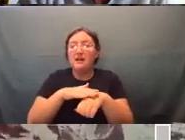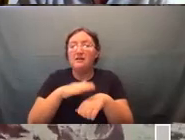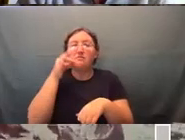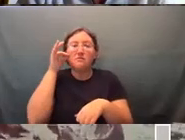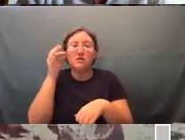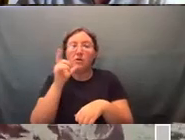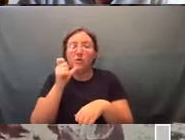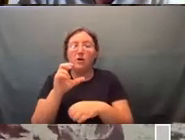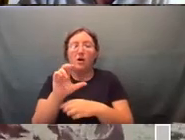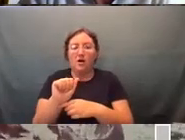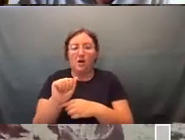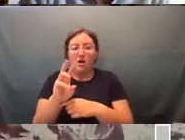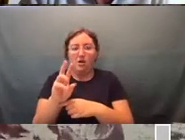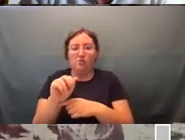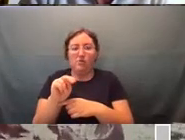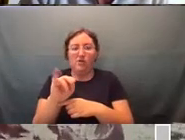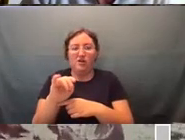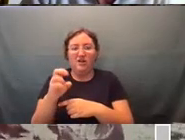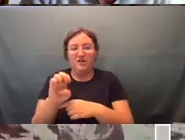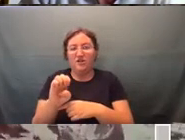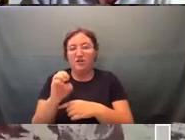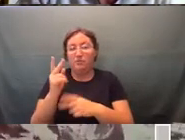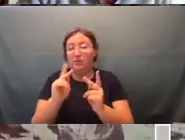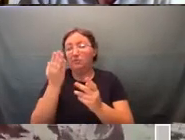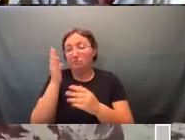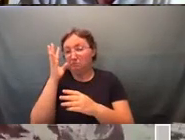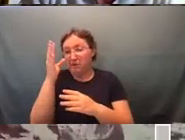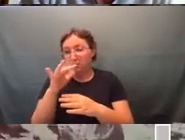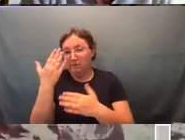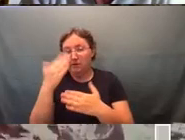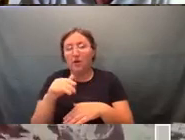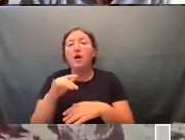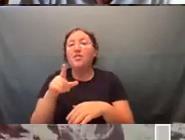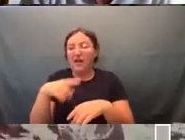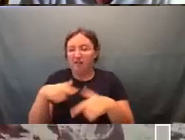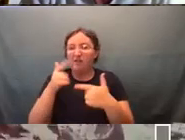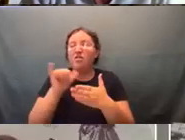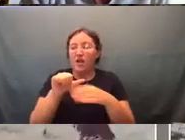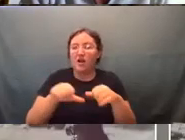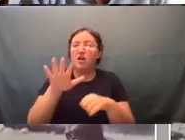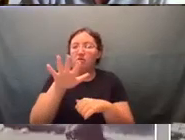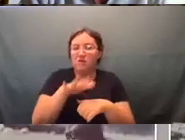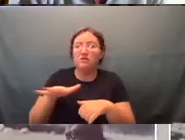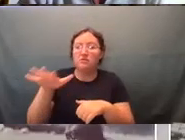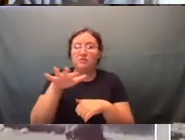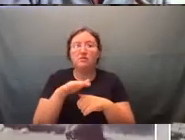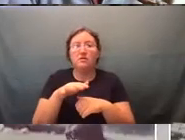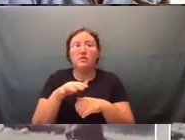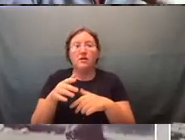the Iwani people. And they settled in places like the Yosemite Valley in birch